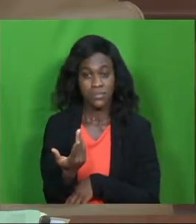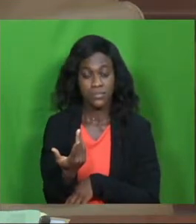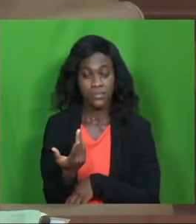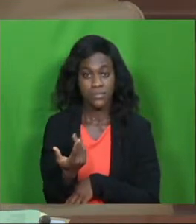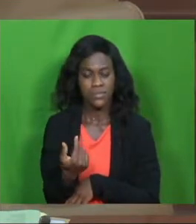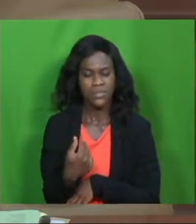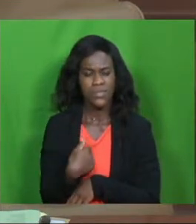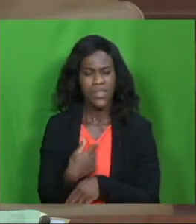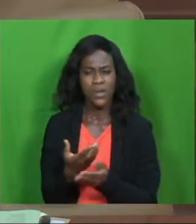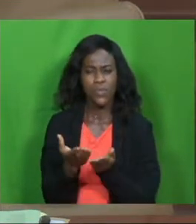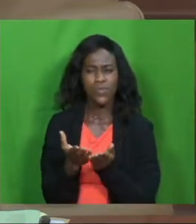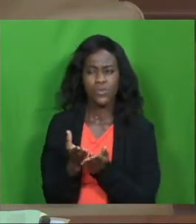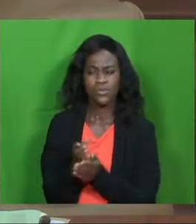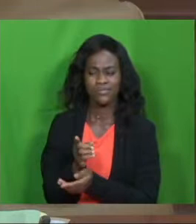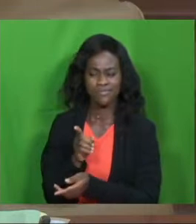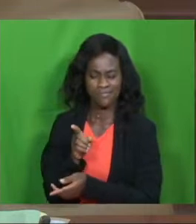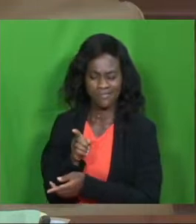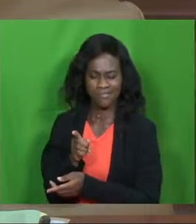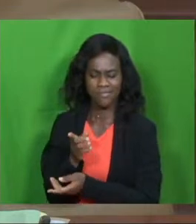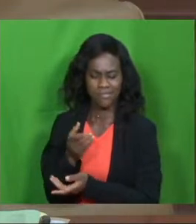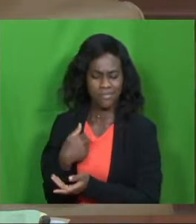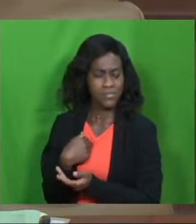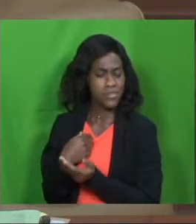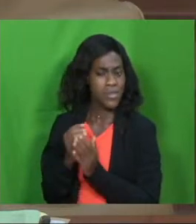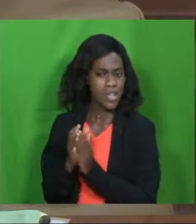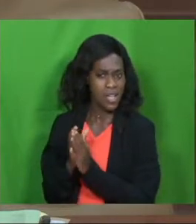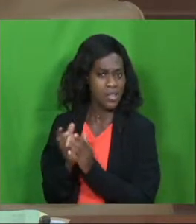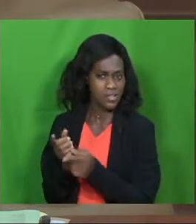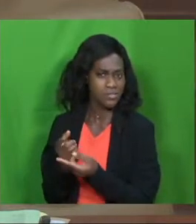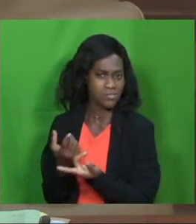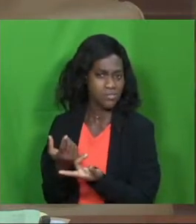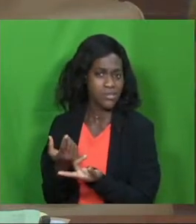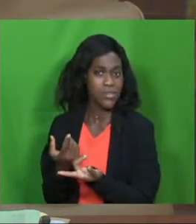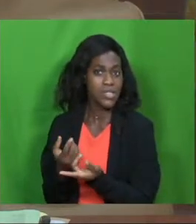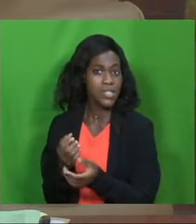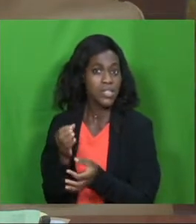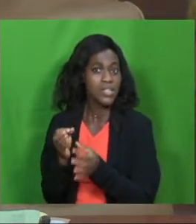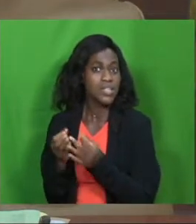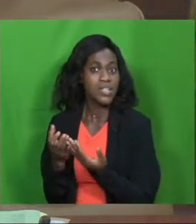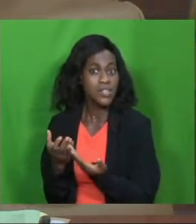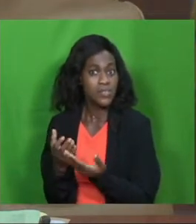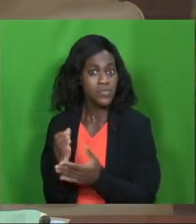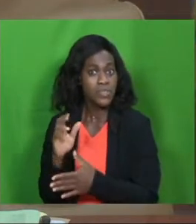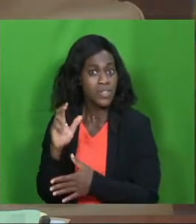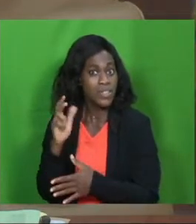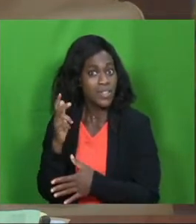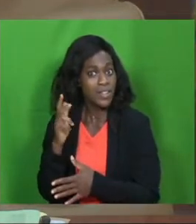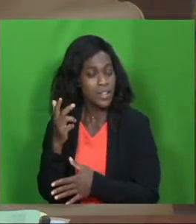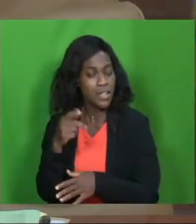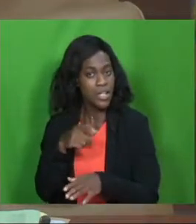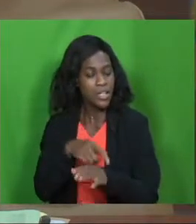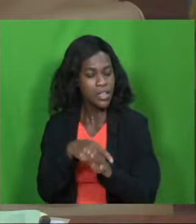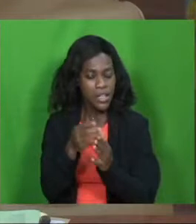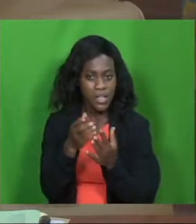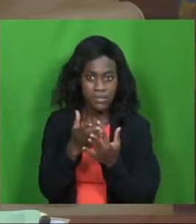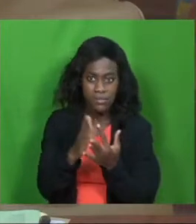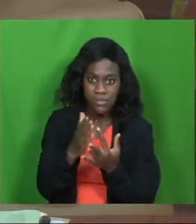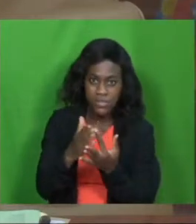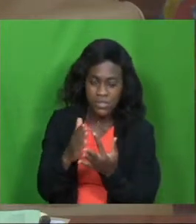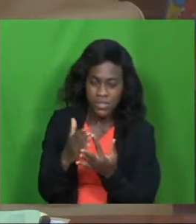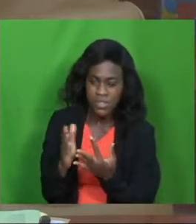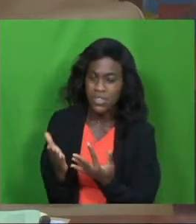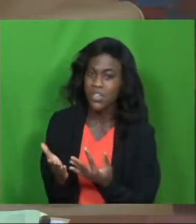to find out from the Minister if this is a fair distribution of